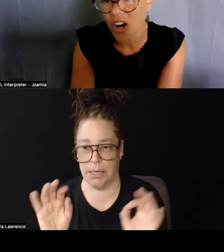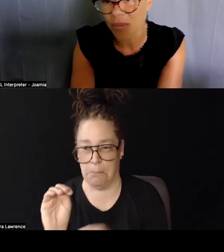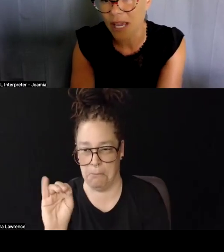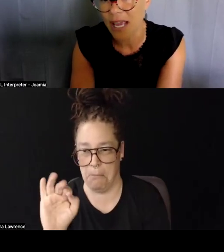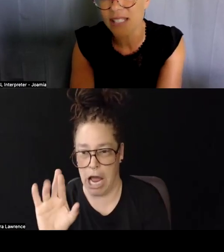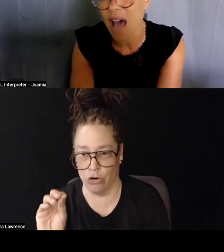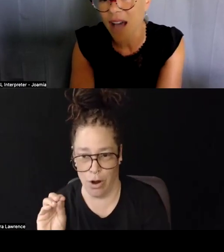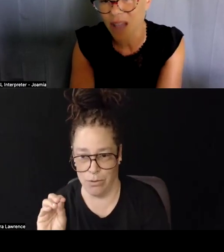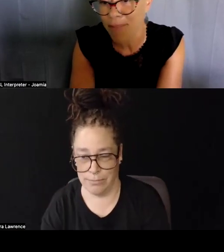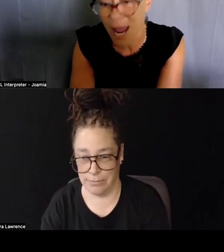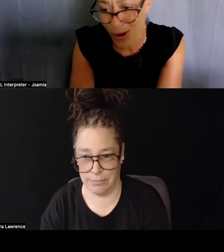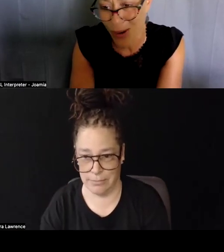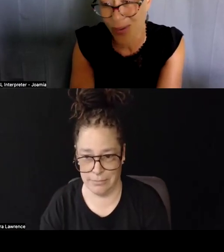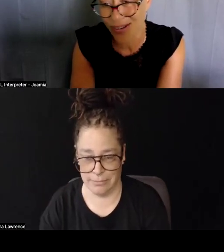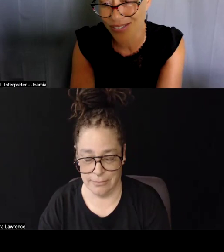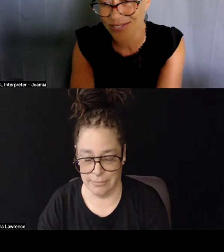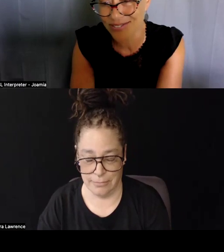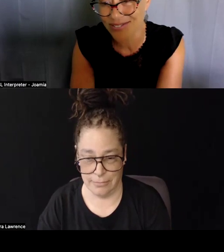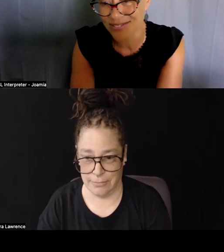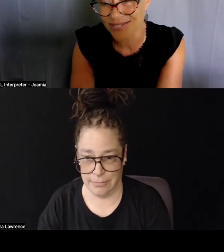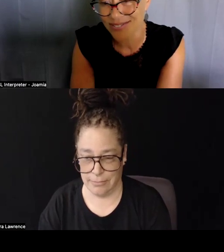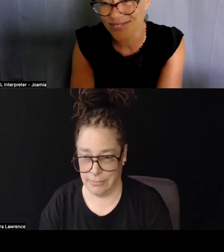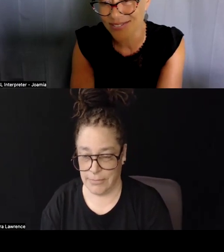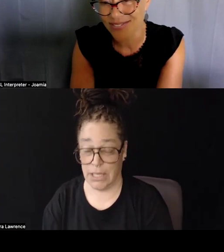Racial harm is not micro.